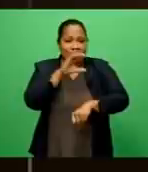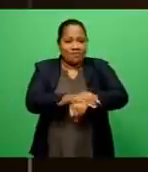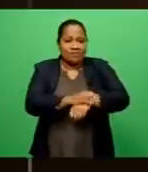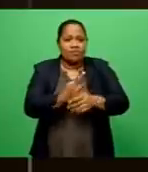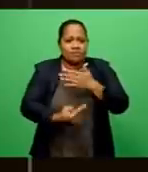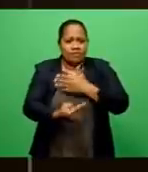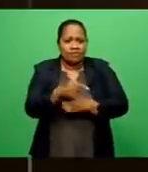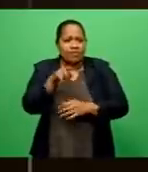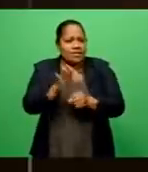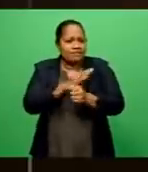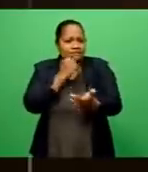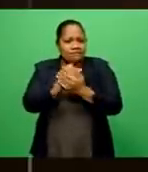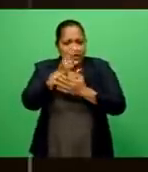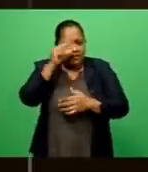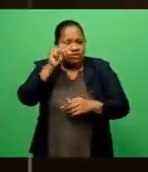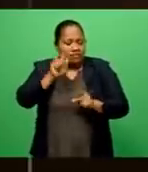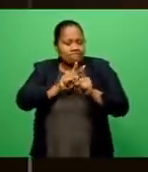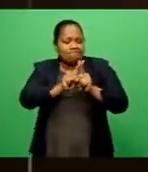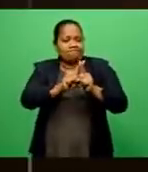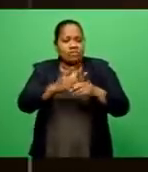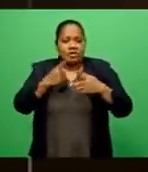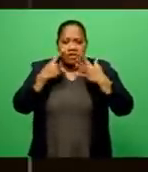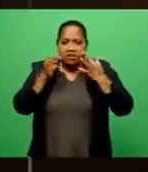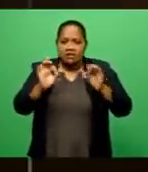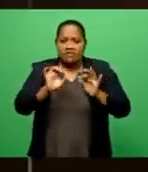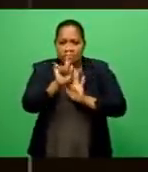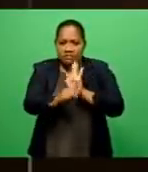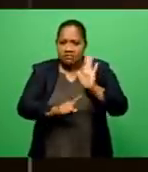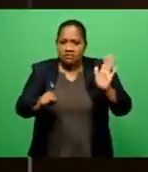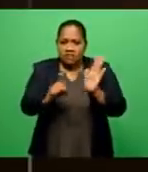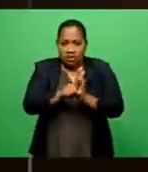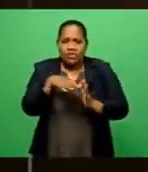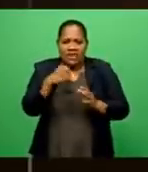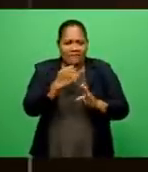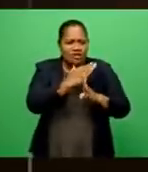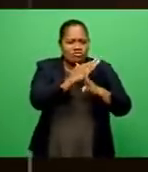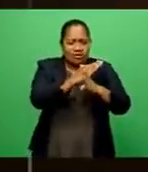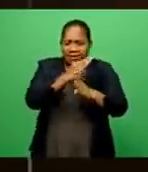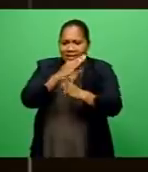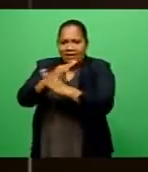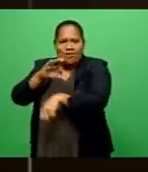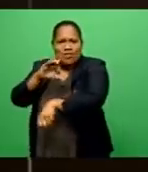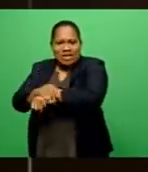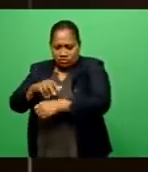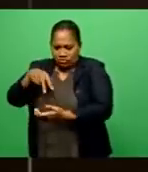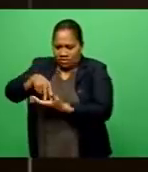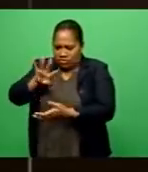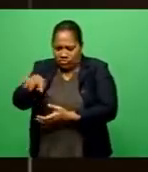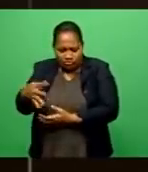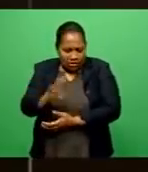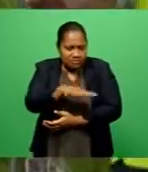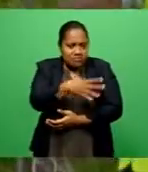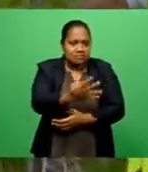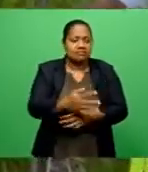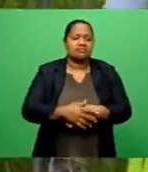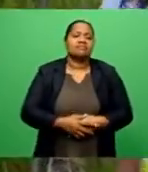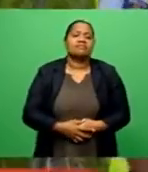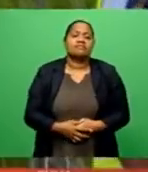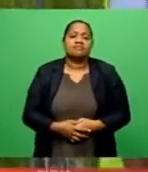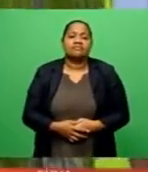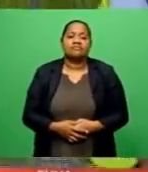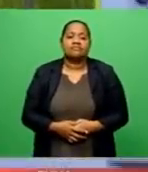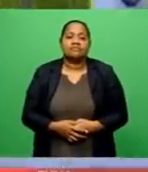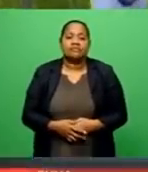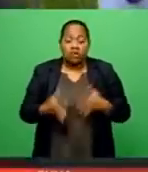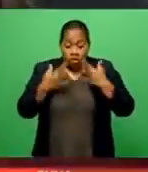tasked to ensure Fijians abide by the curfew and will man checkpoints around the country. Koroi Tandulala reports. The curfew hours